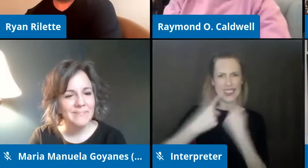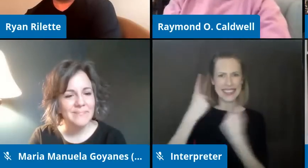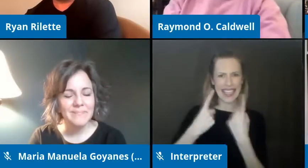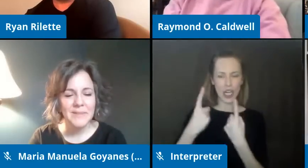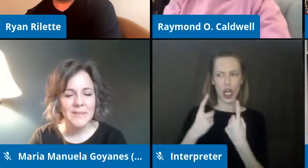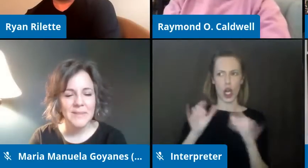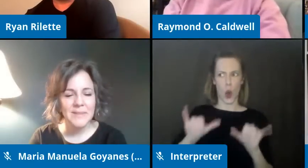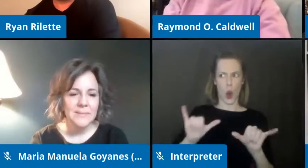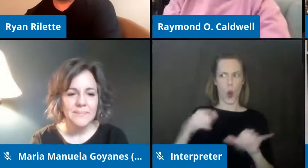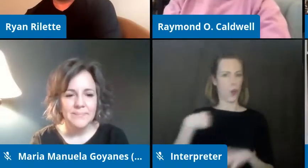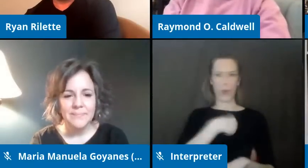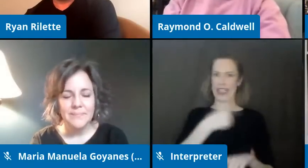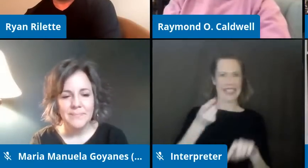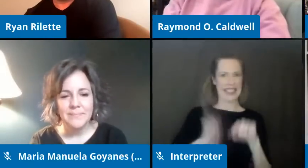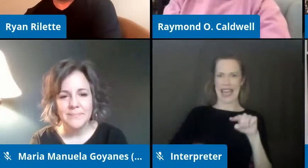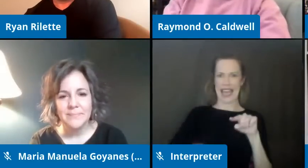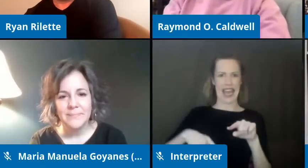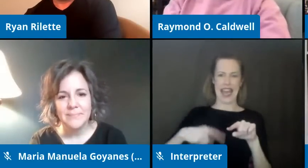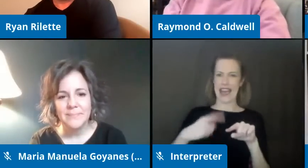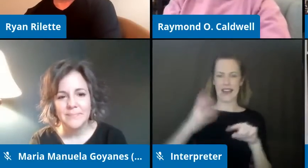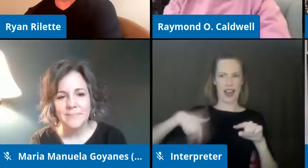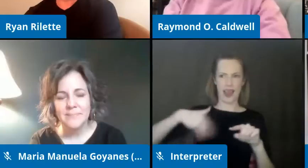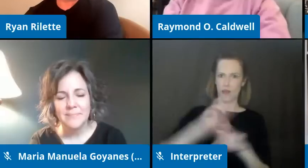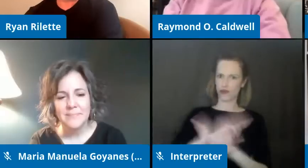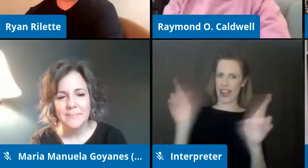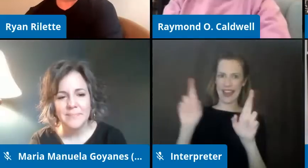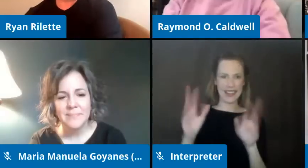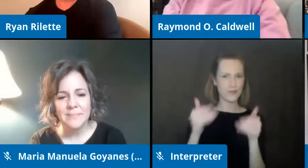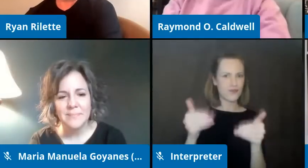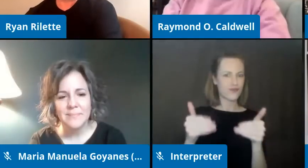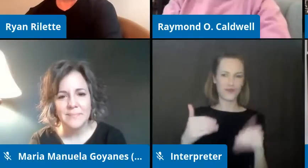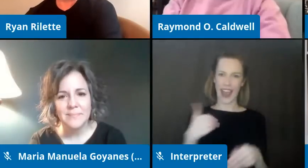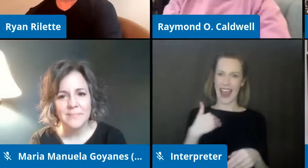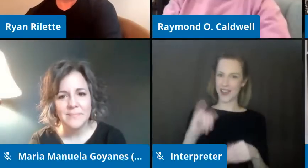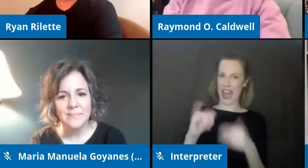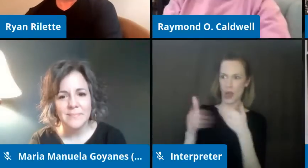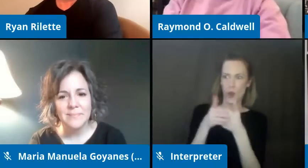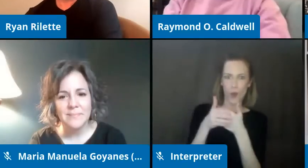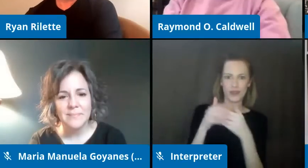stage right now. We're not yet ready for that kind of intimacy.